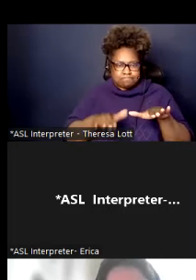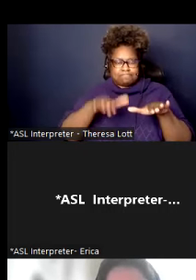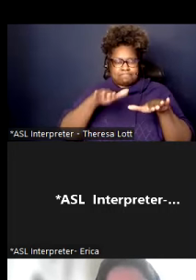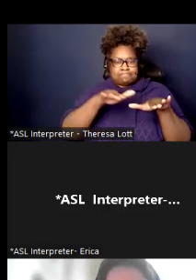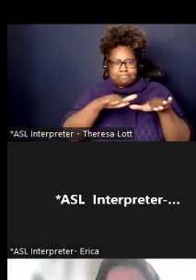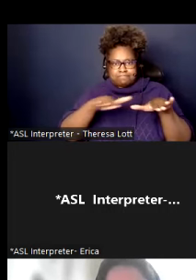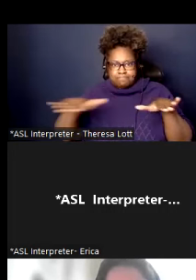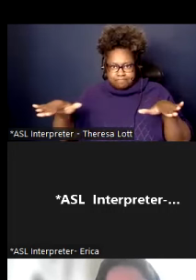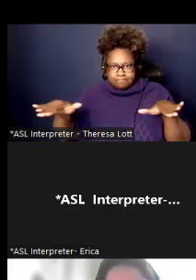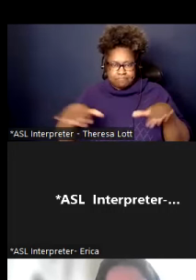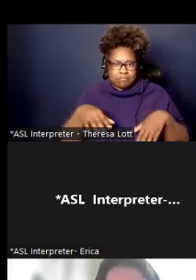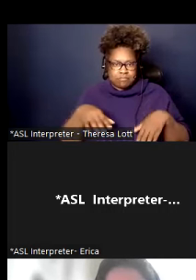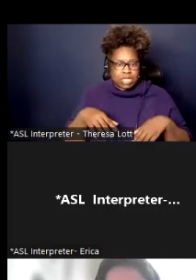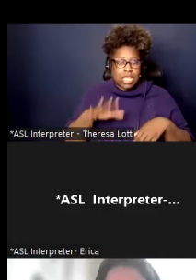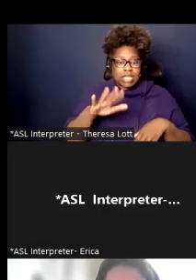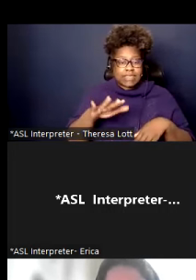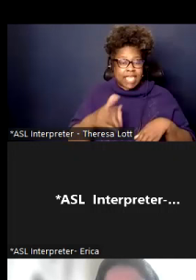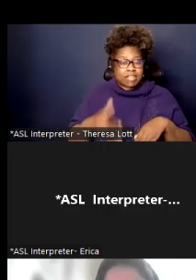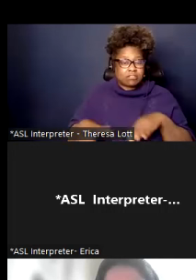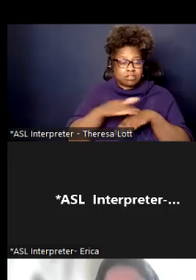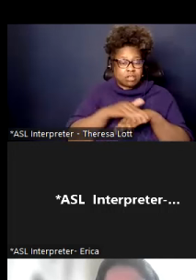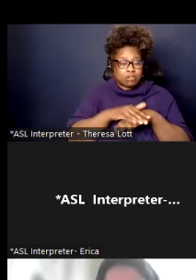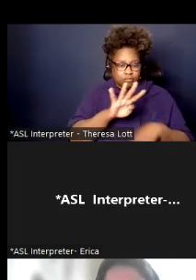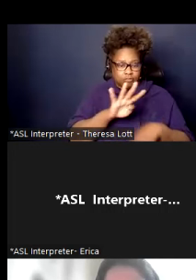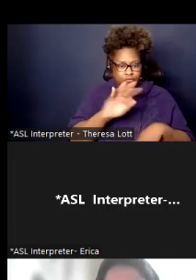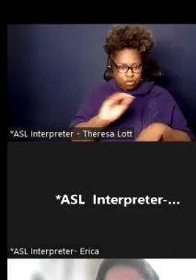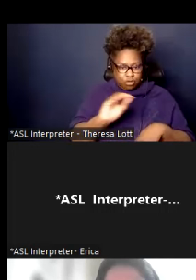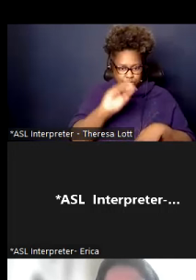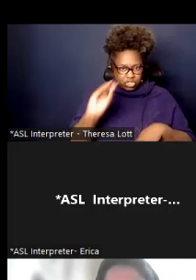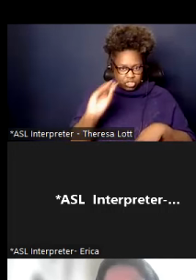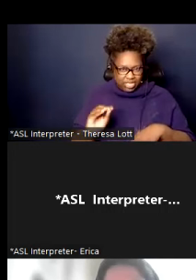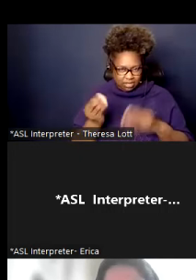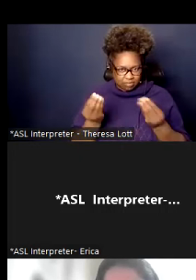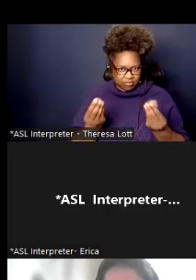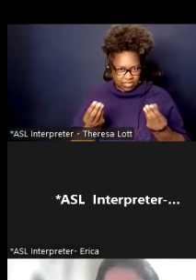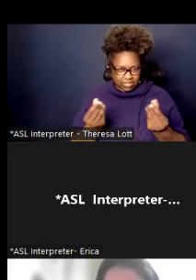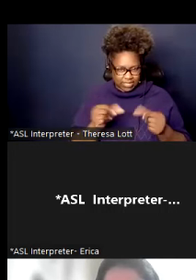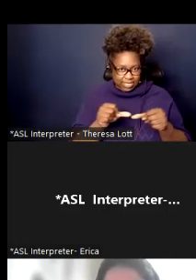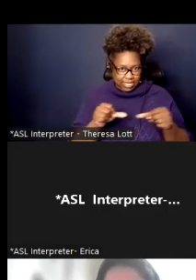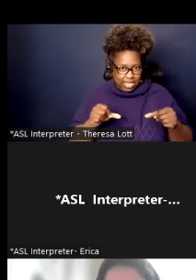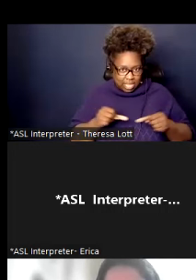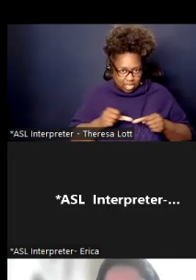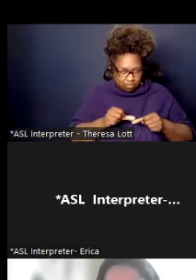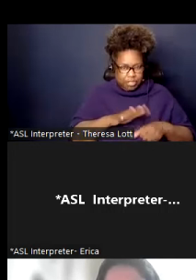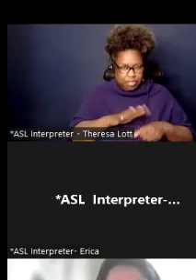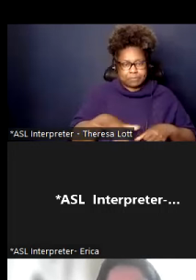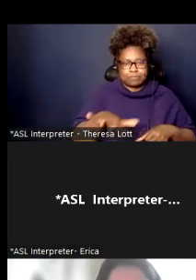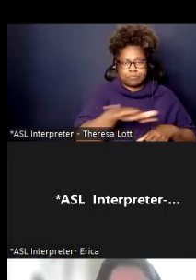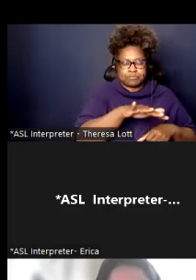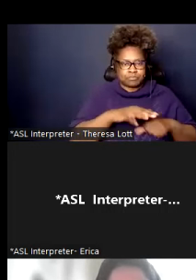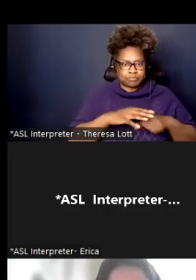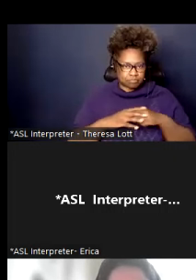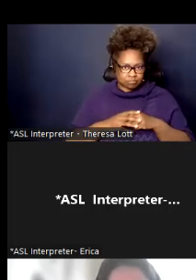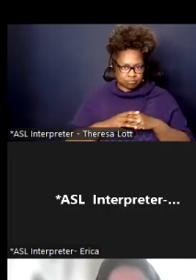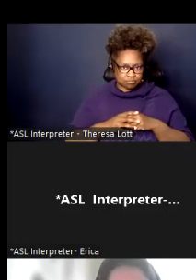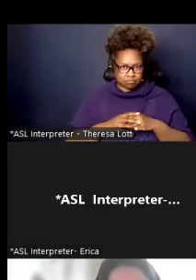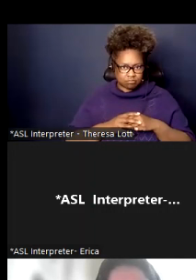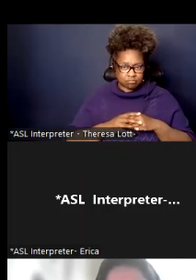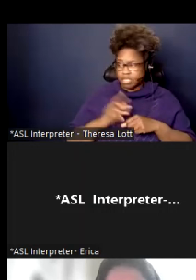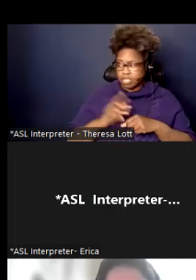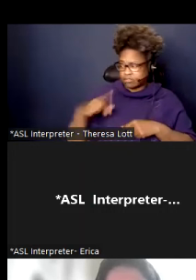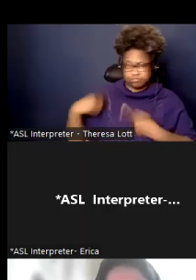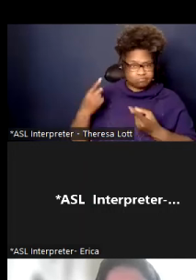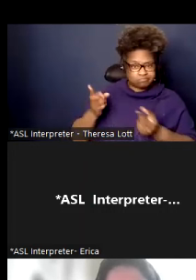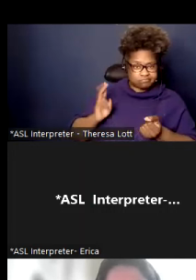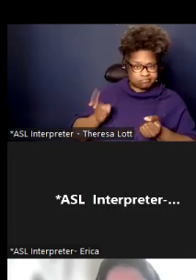material covers over 40% of the land area of the region and was historically not placed